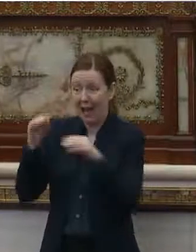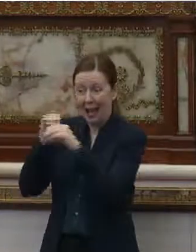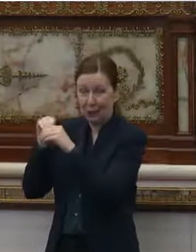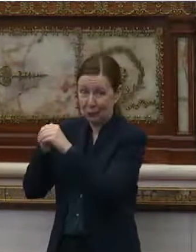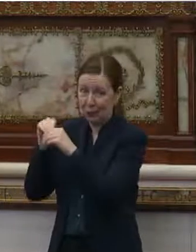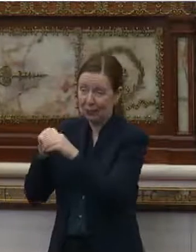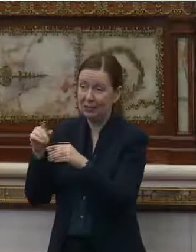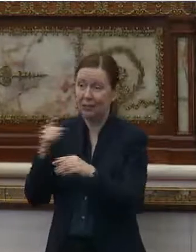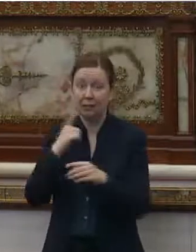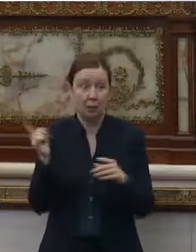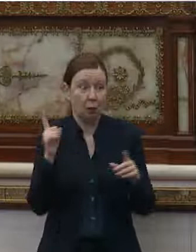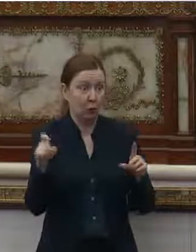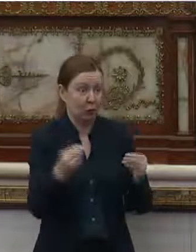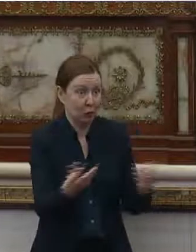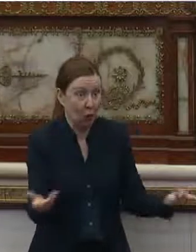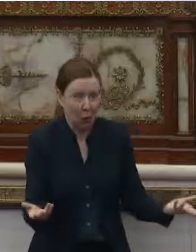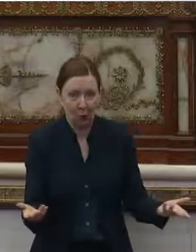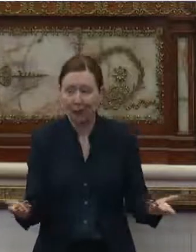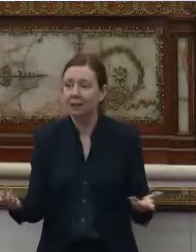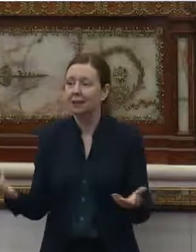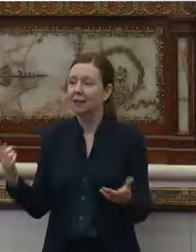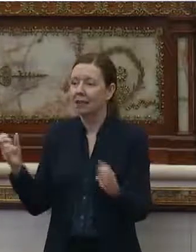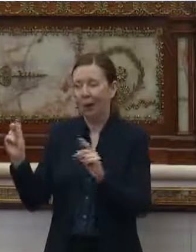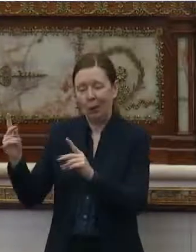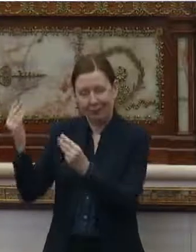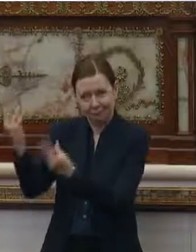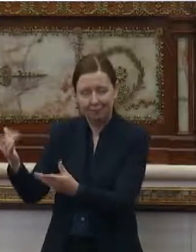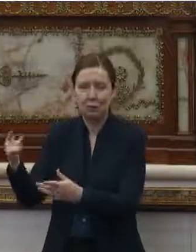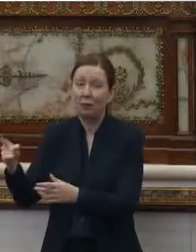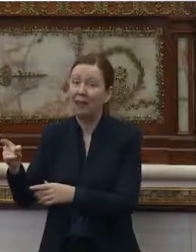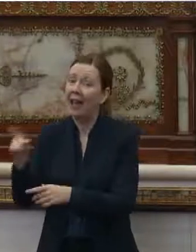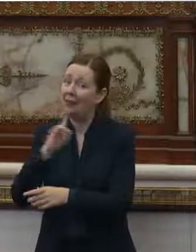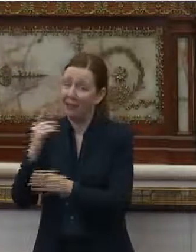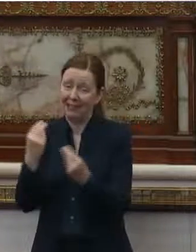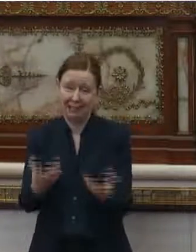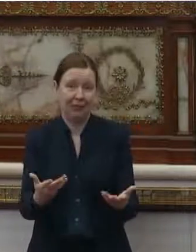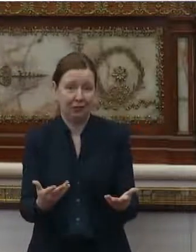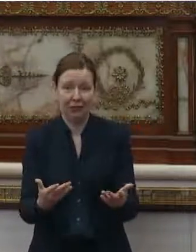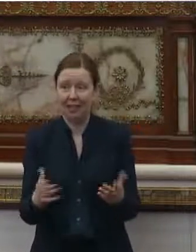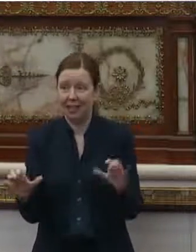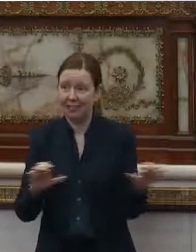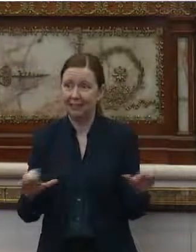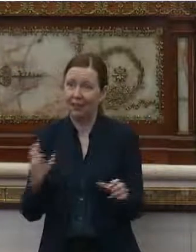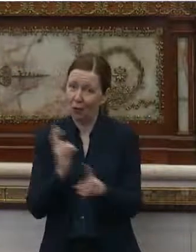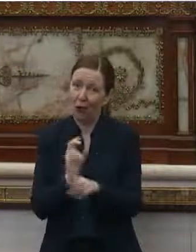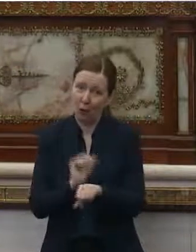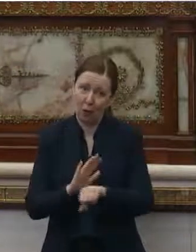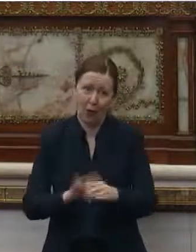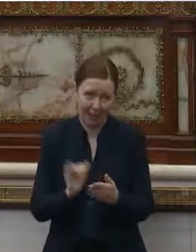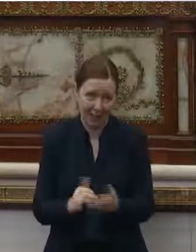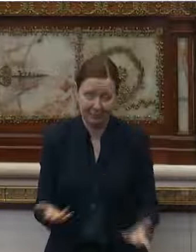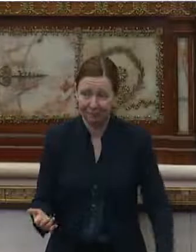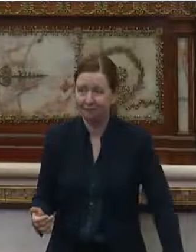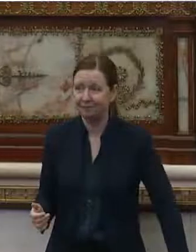And they said, where does it need to go? And we said, okay, here's where we need to go. So they're the ones who really delivered it and did the hard work on that.